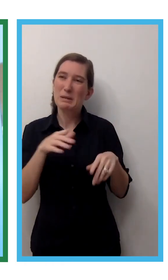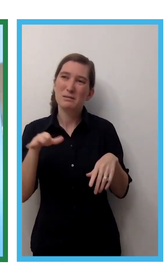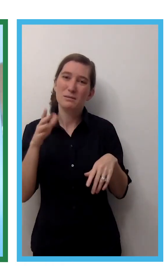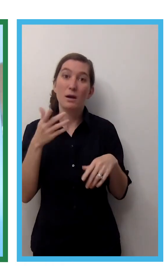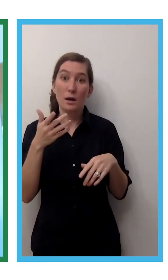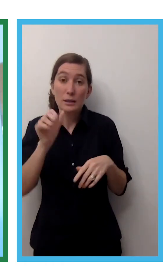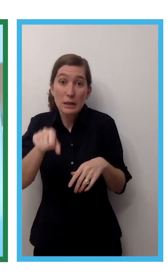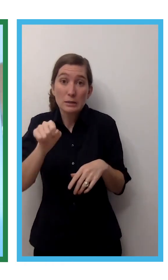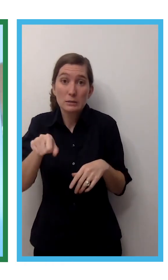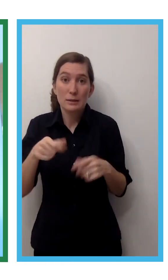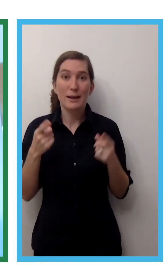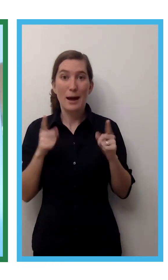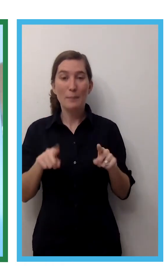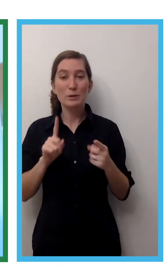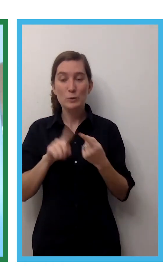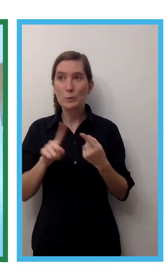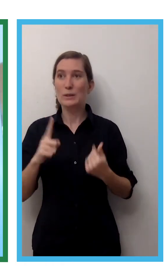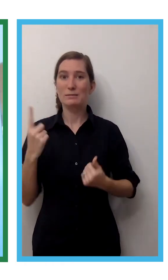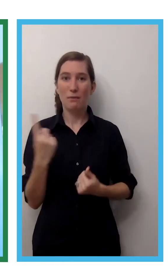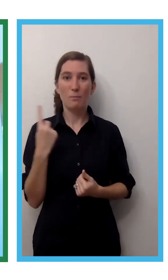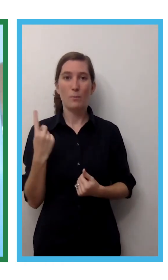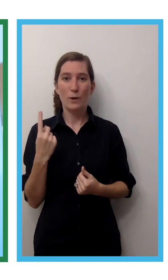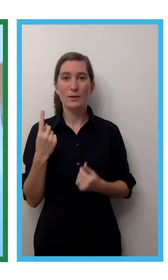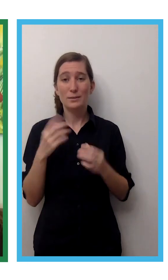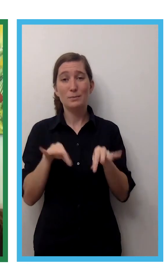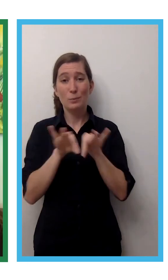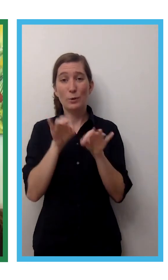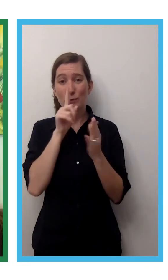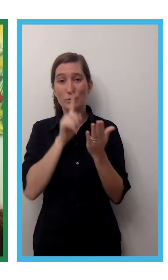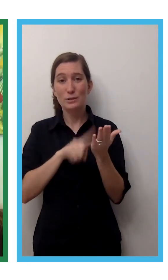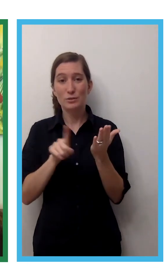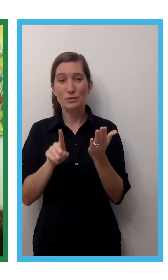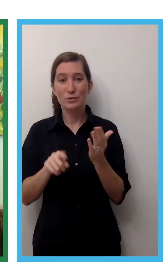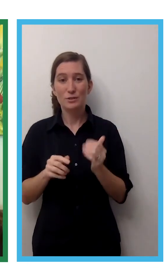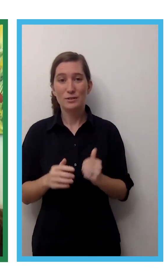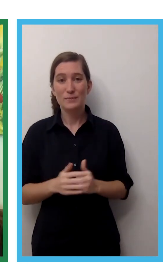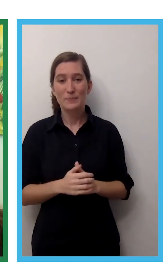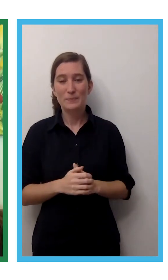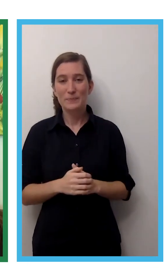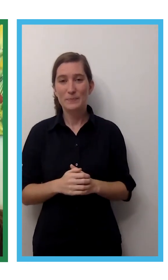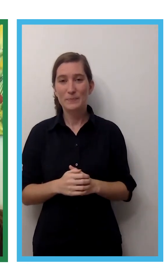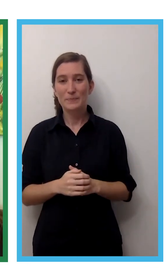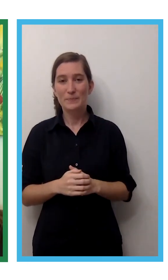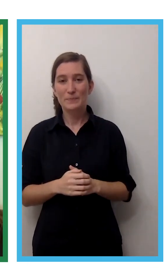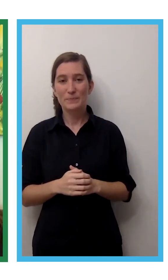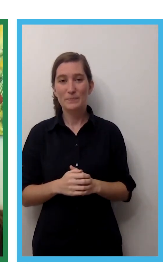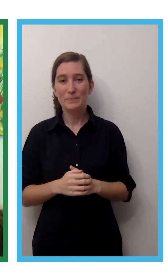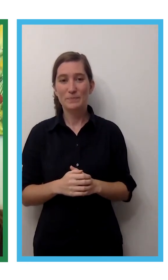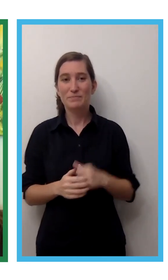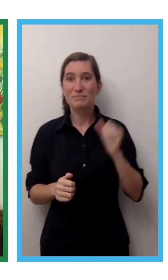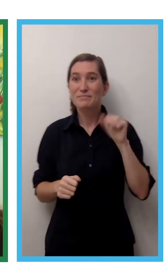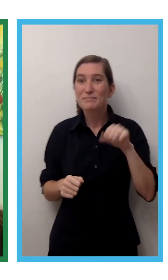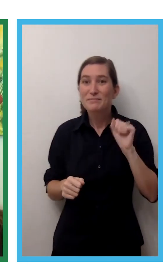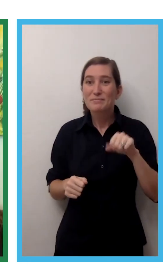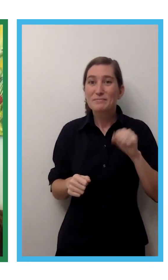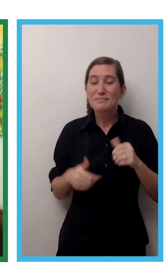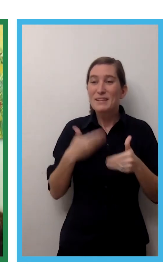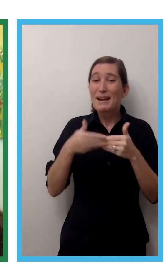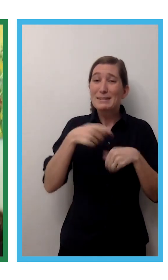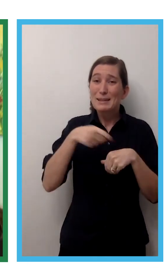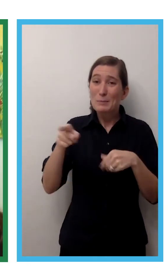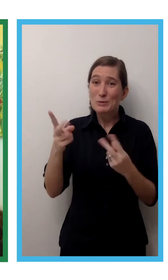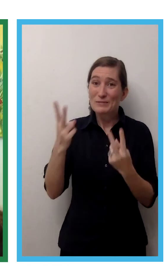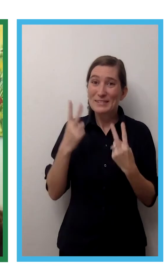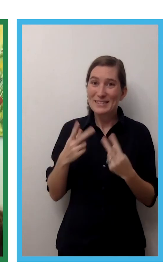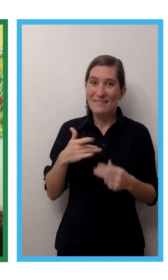I feel like I can talk to you for quite a lot longer than we have here today. So we'll have to, next time you're in Canada, maybe get together. And I do